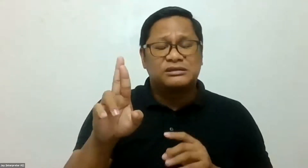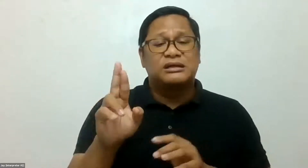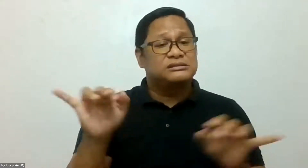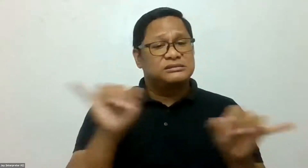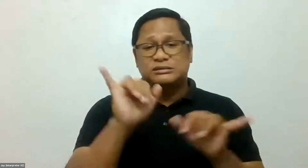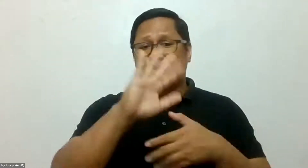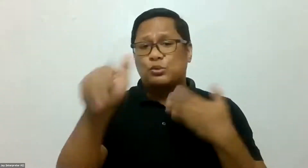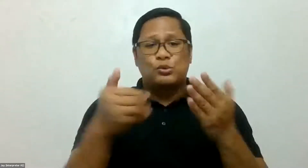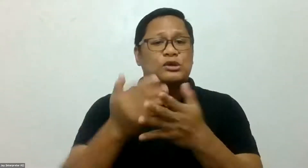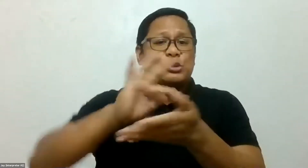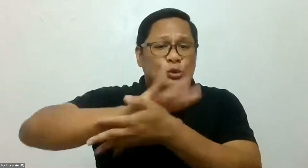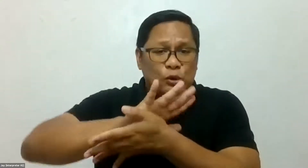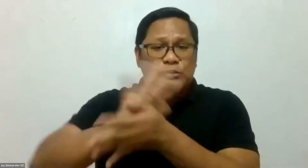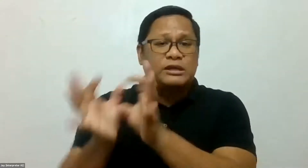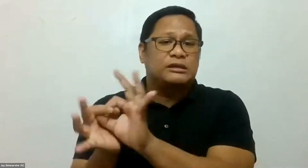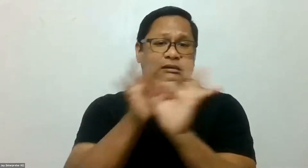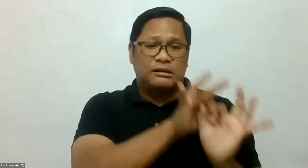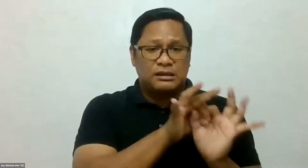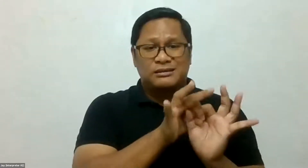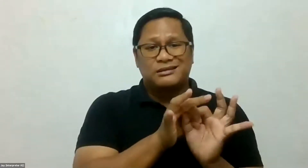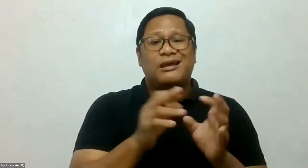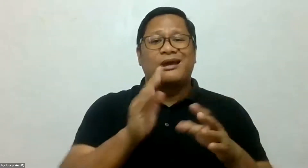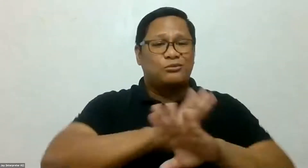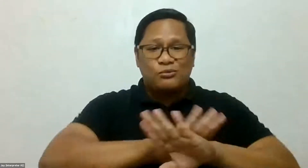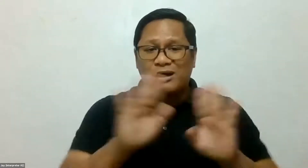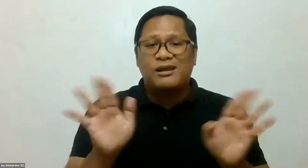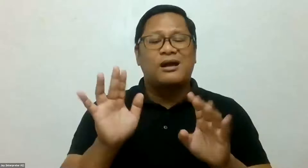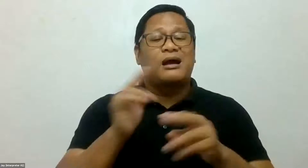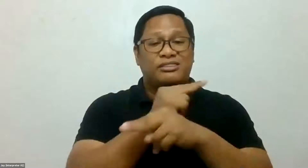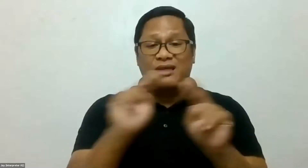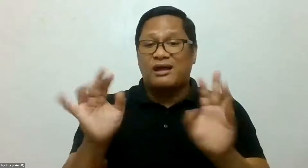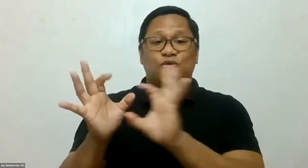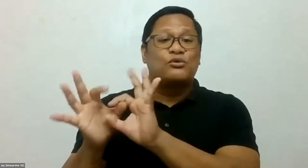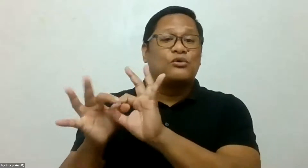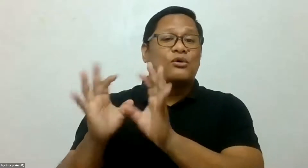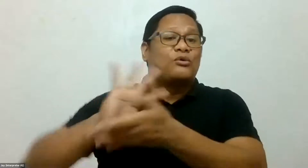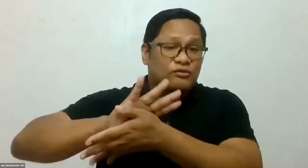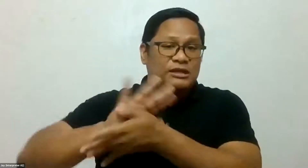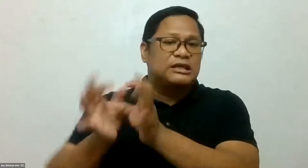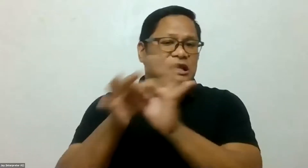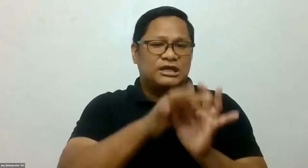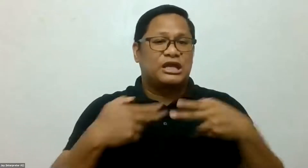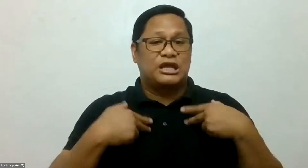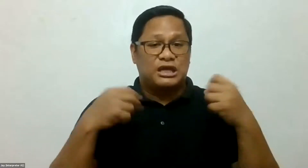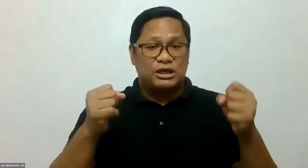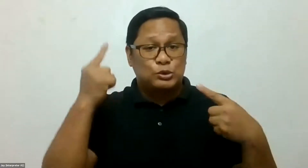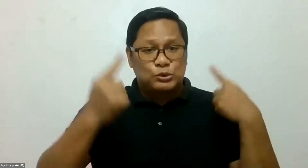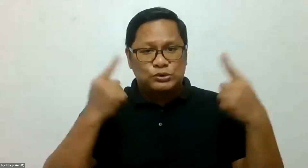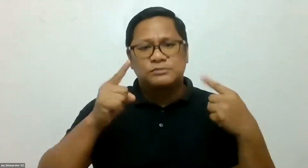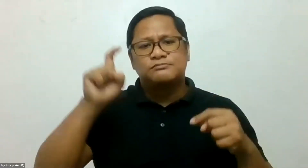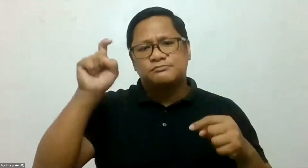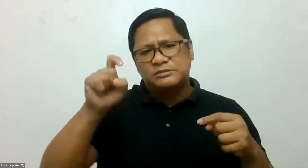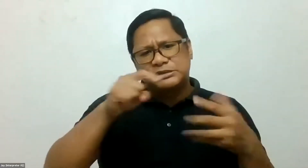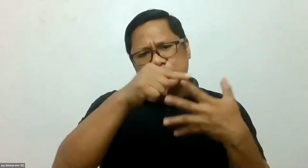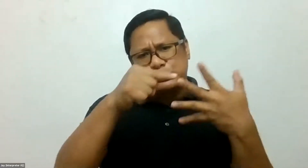the COVID-19 related as well as the non-COVID-19 related health concerns must be factored